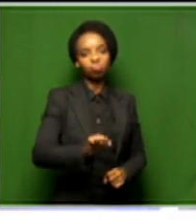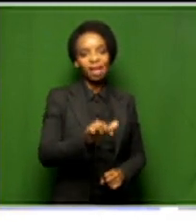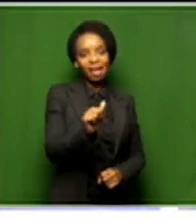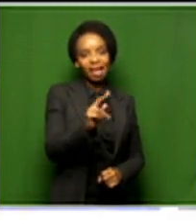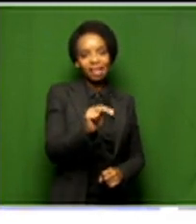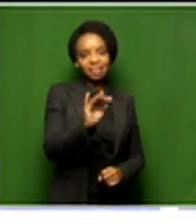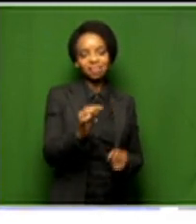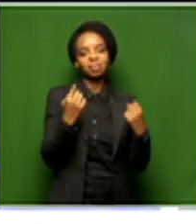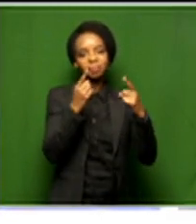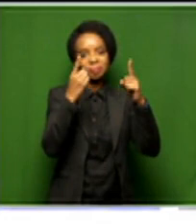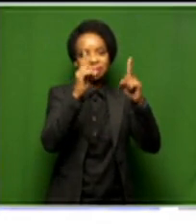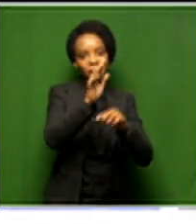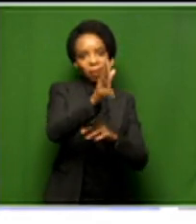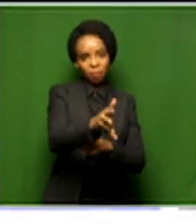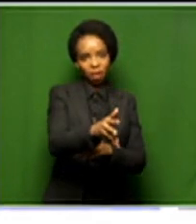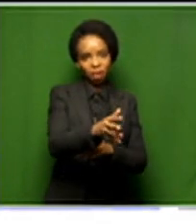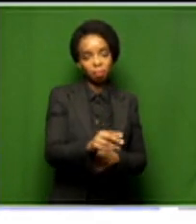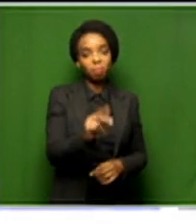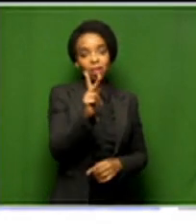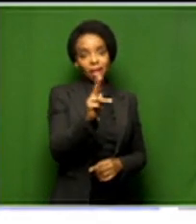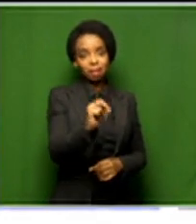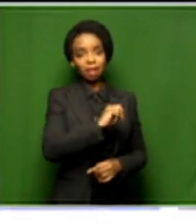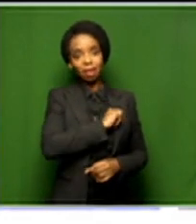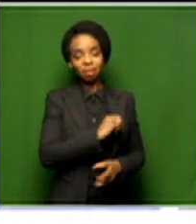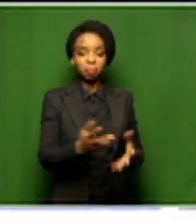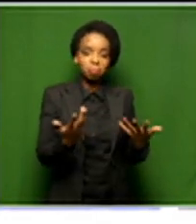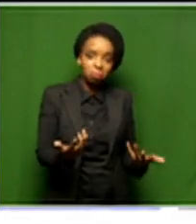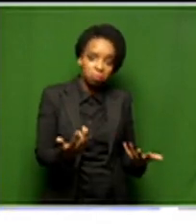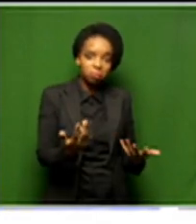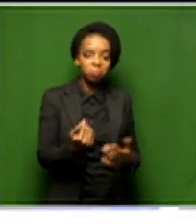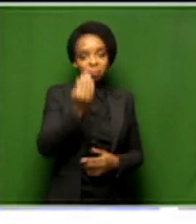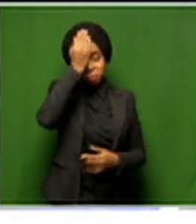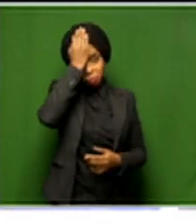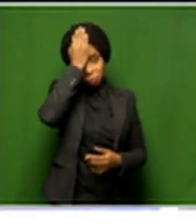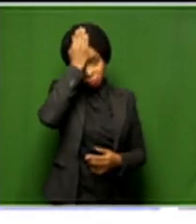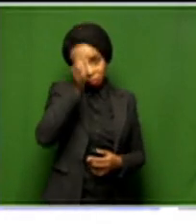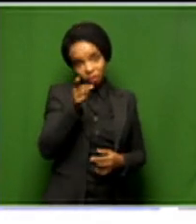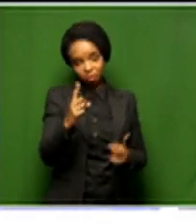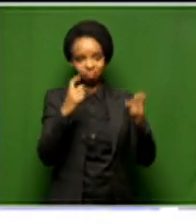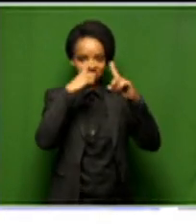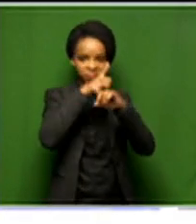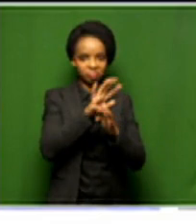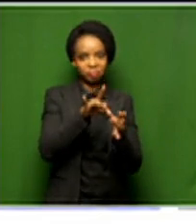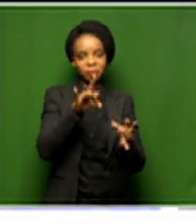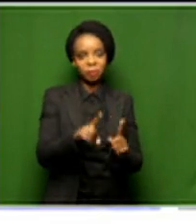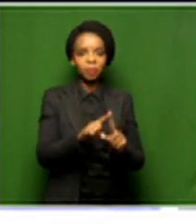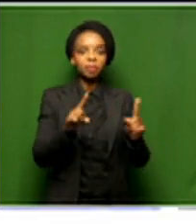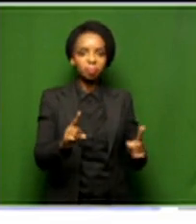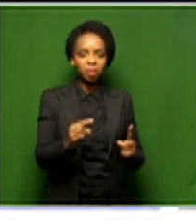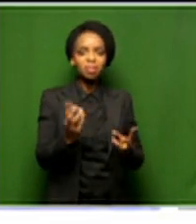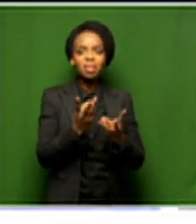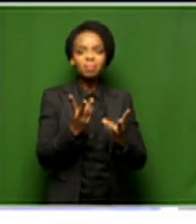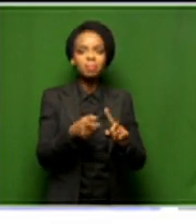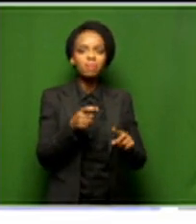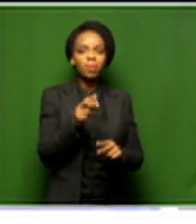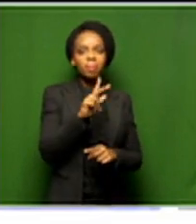In KZN, Zuma is obviously a controversial choice. Yeah. KZN folks might be excited that Msholos is going to